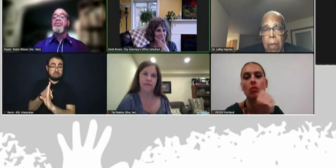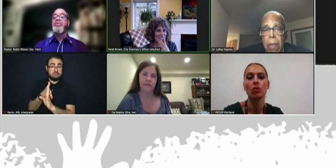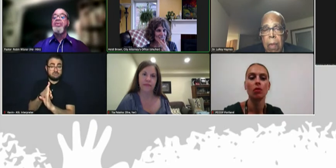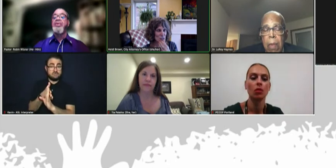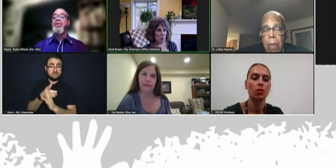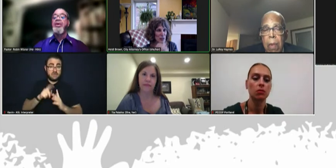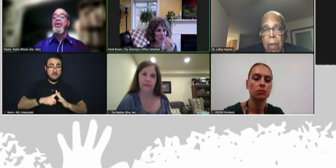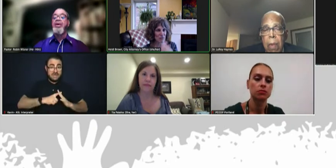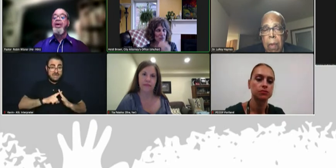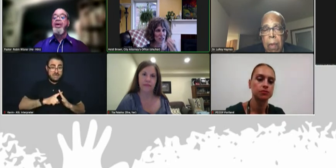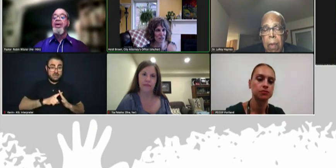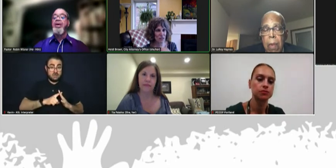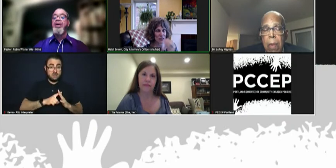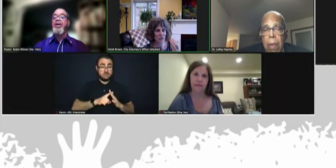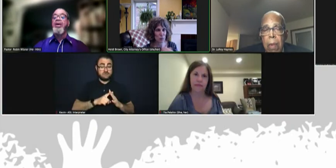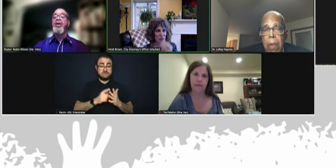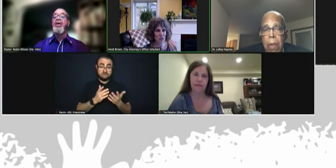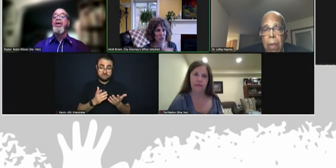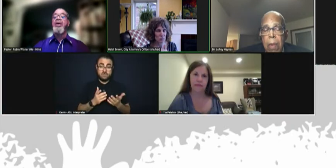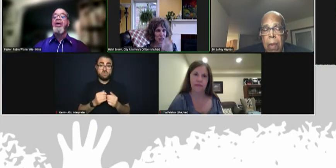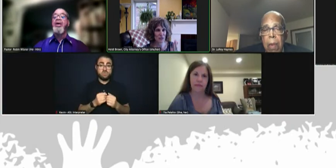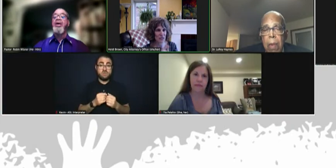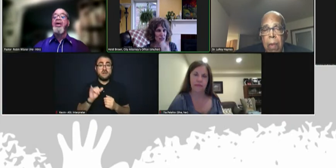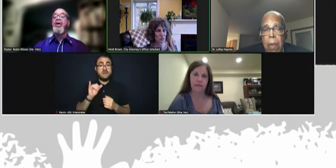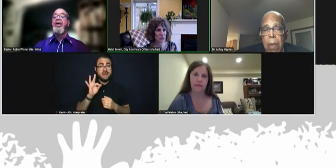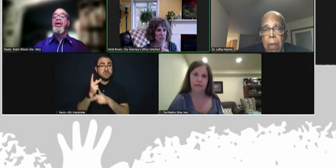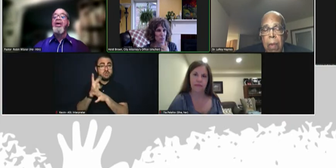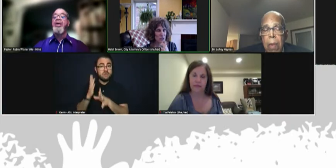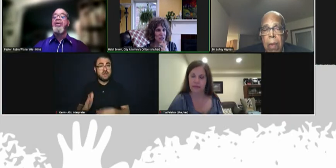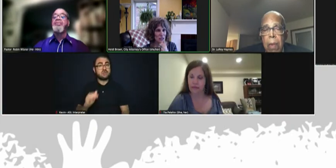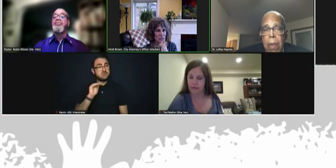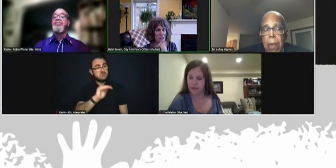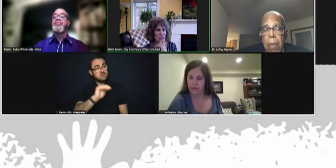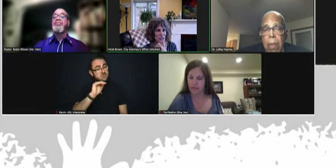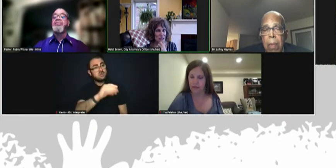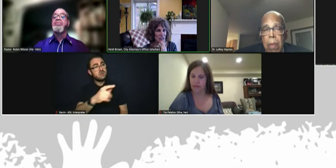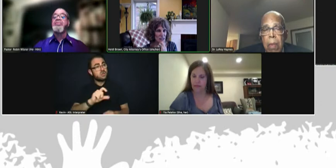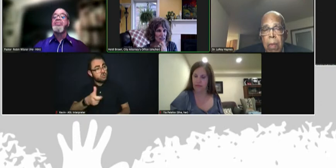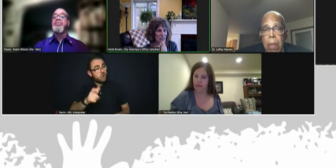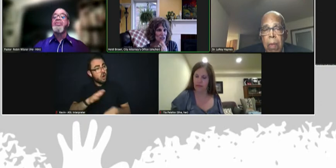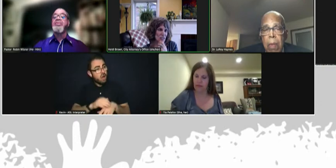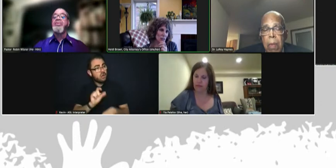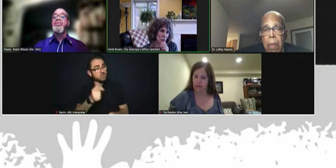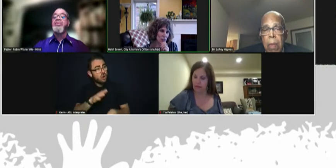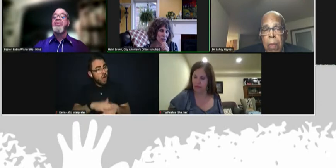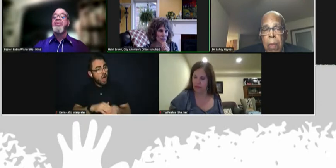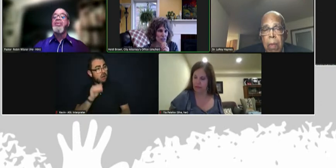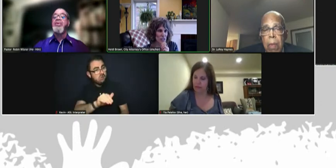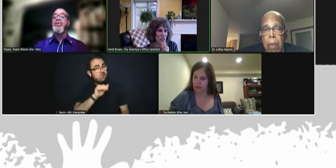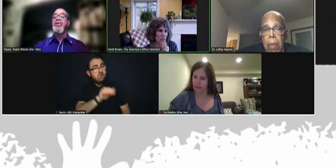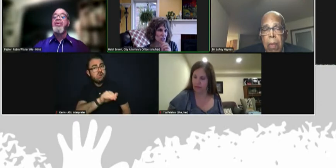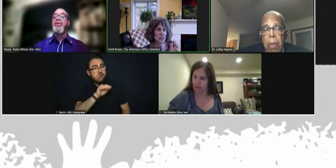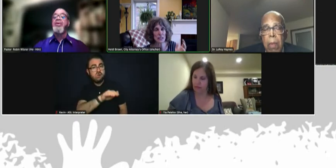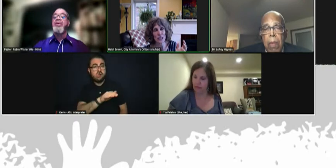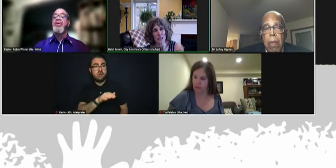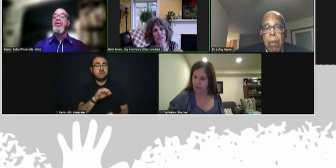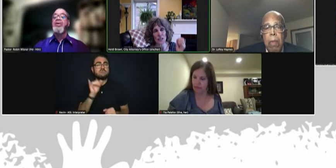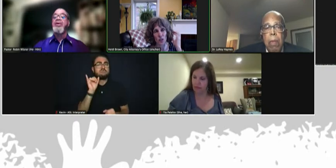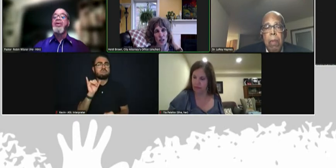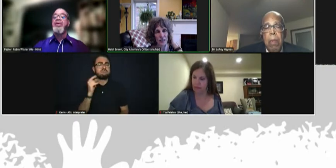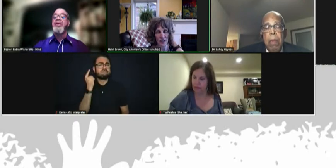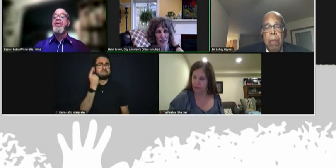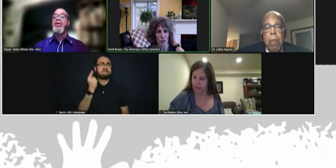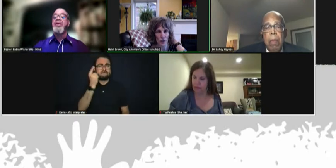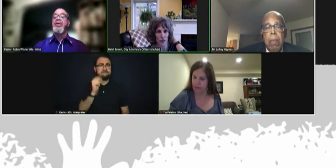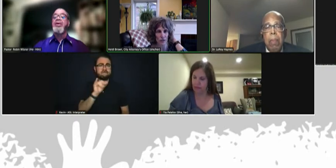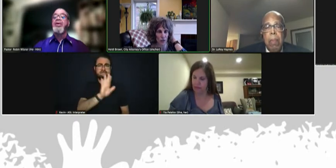it's at some point if their supervisor keeps having to tell them the same thing again and again and again and again, you start wondering if it's intentional. So